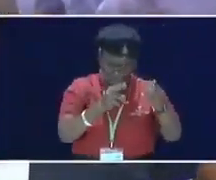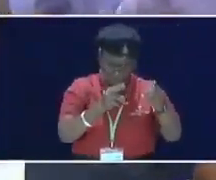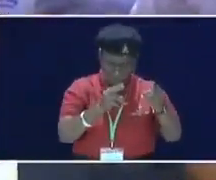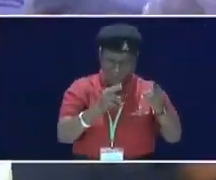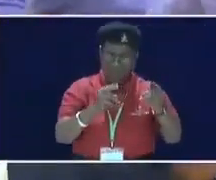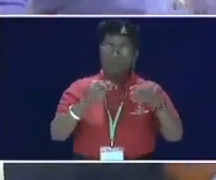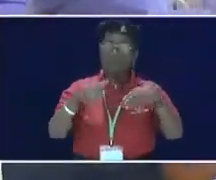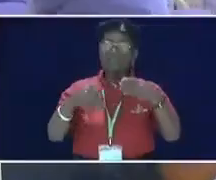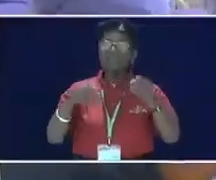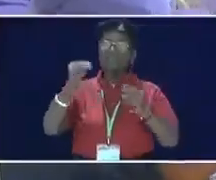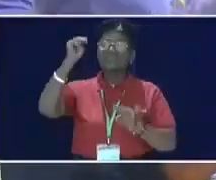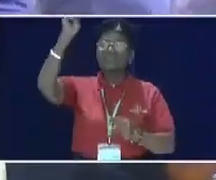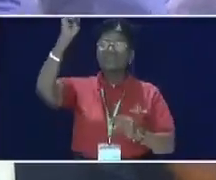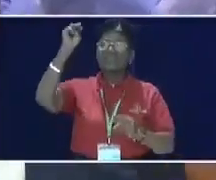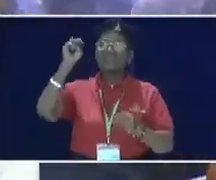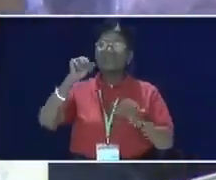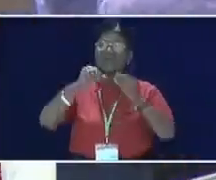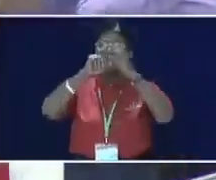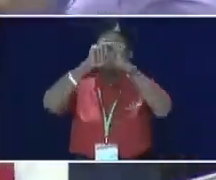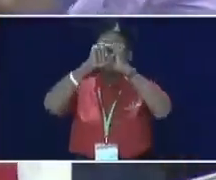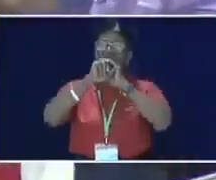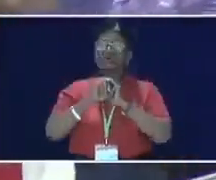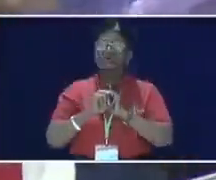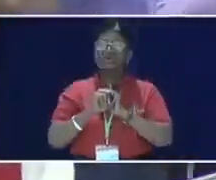Give Him adoration.